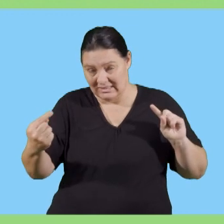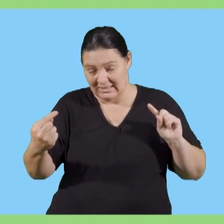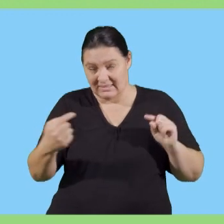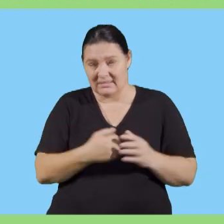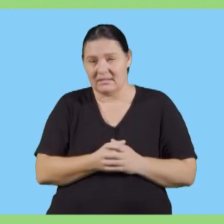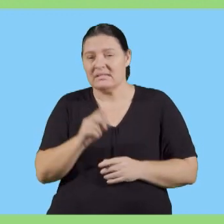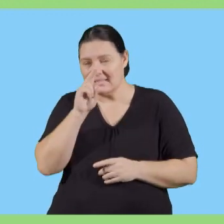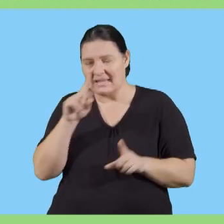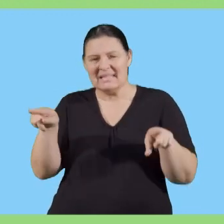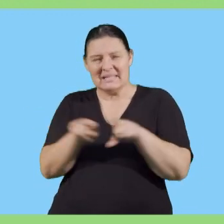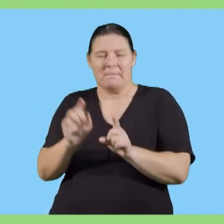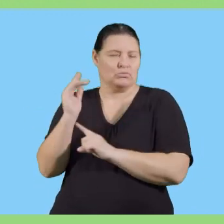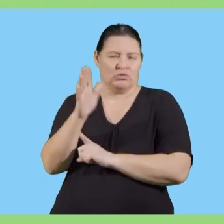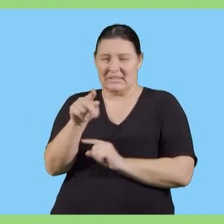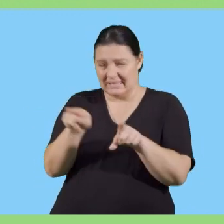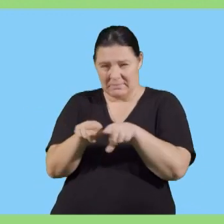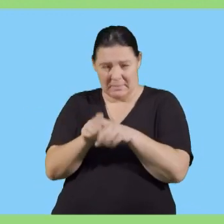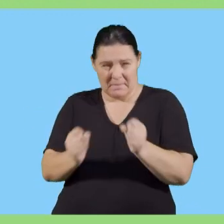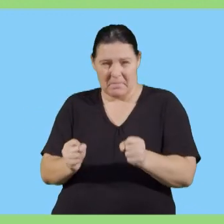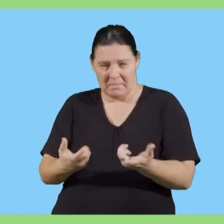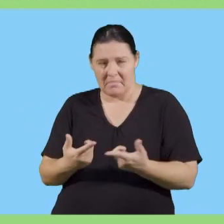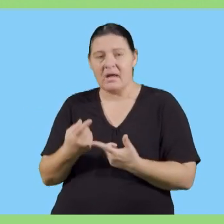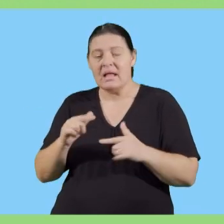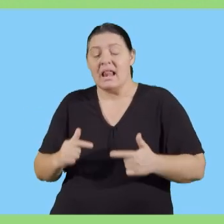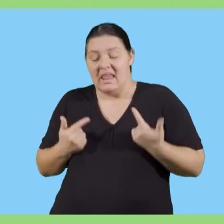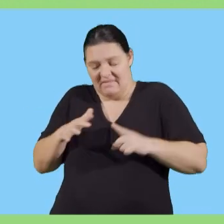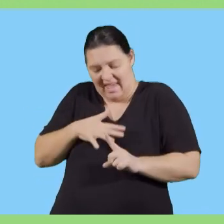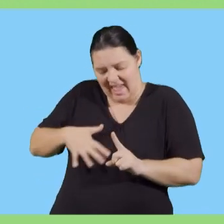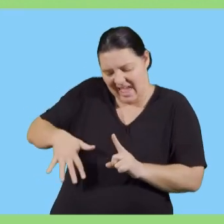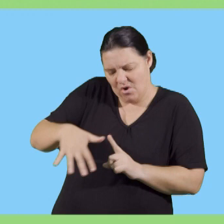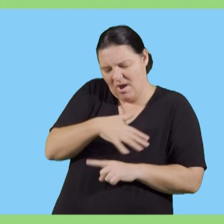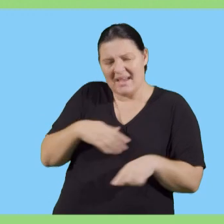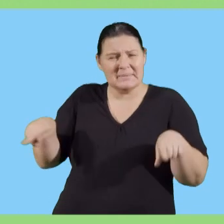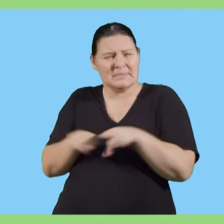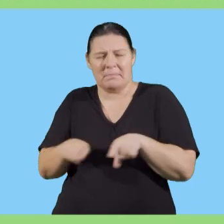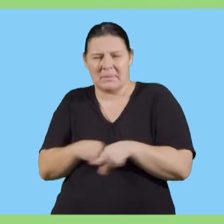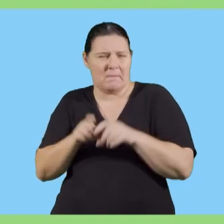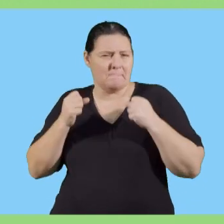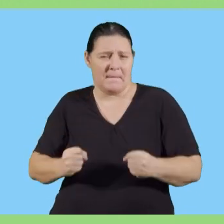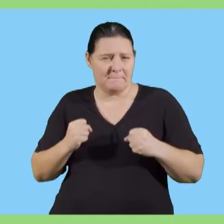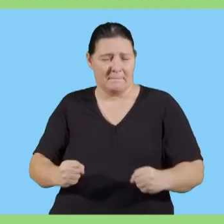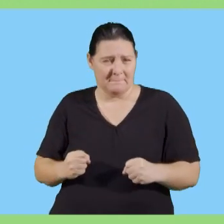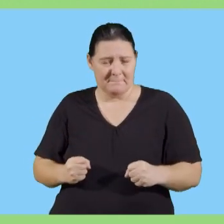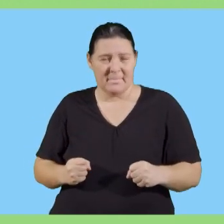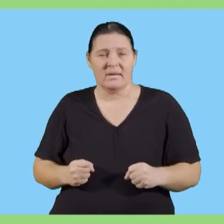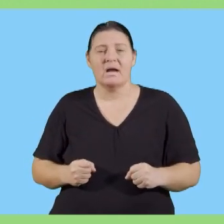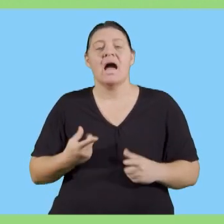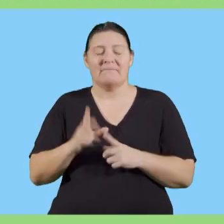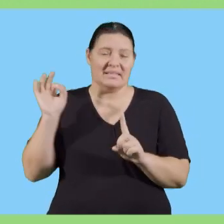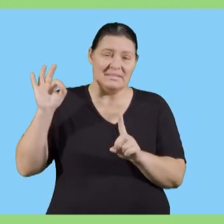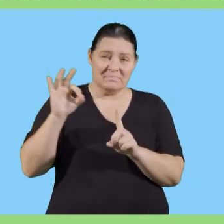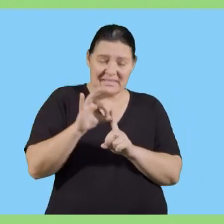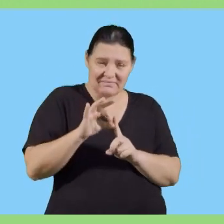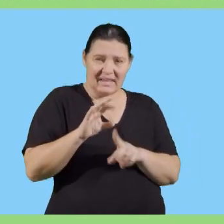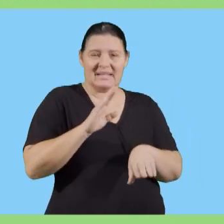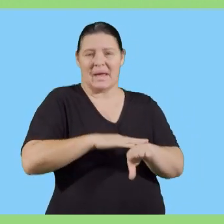We are finding it in one area at a specific point in time, and they can breed. So the fact that there's more than one,